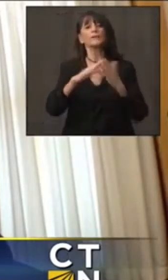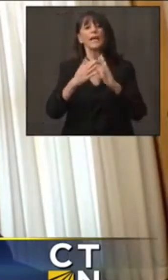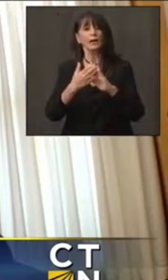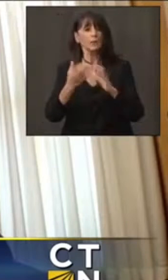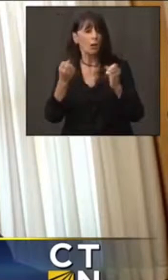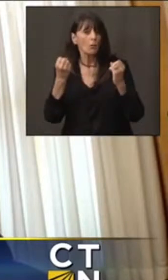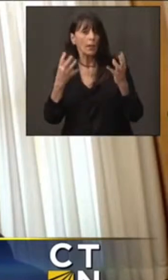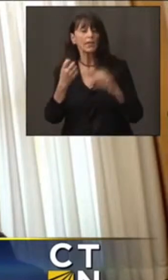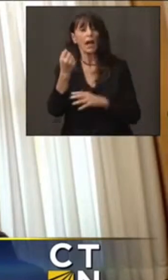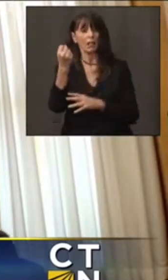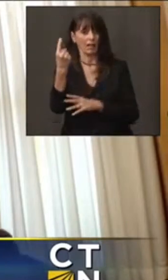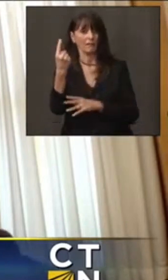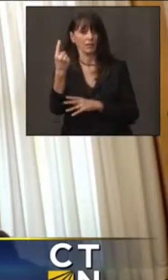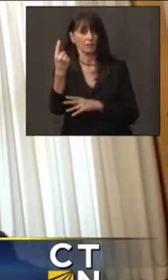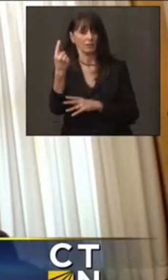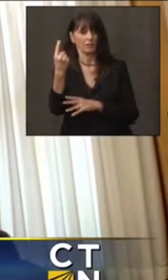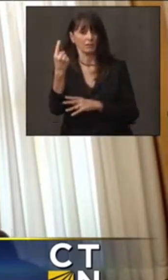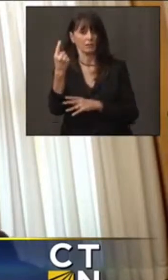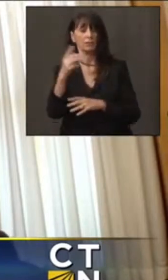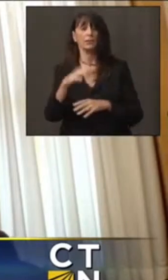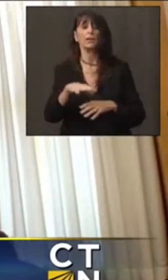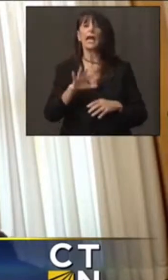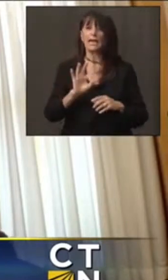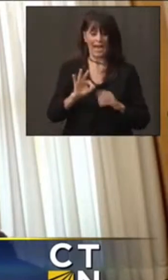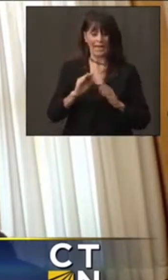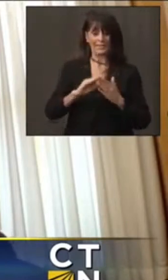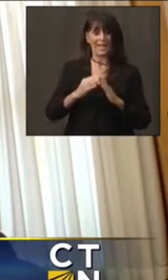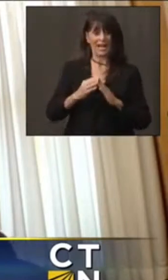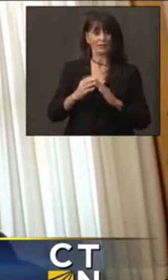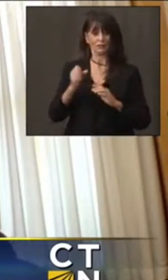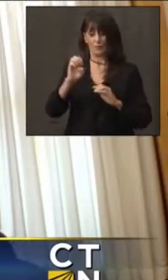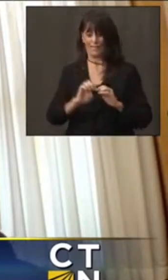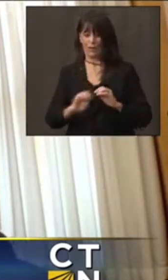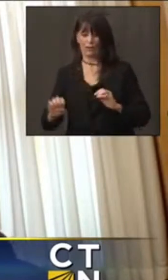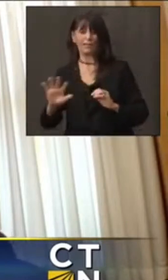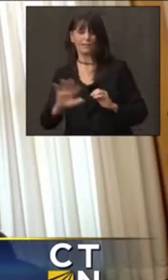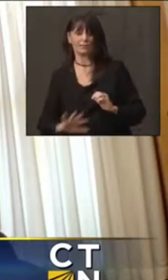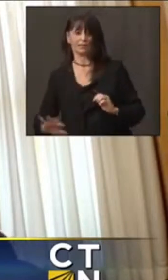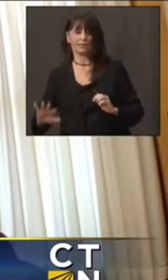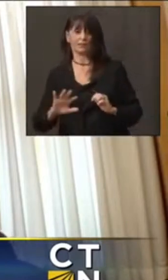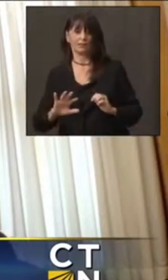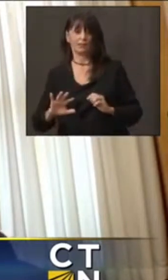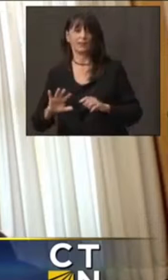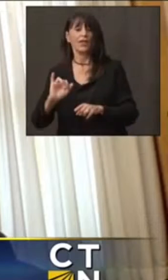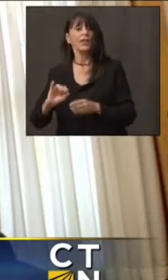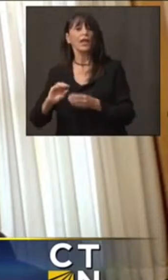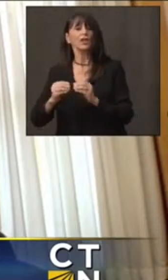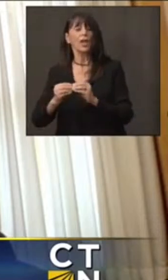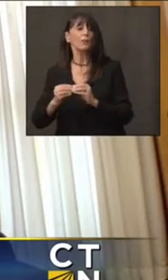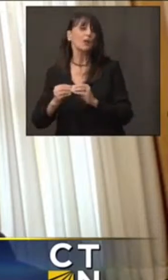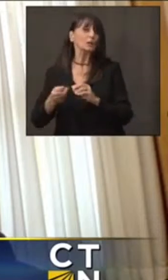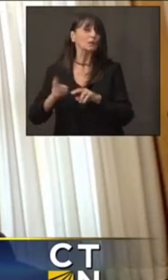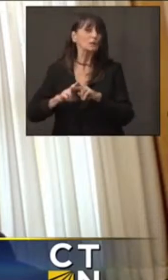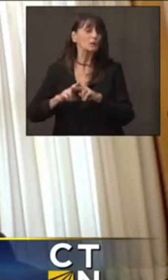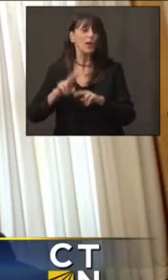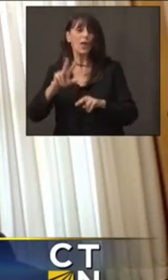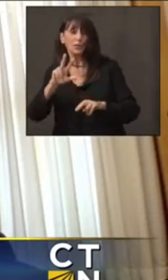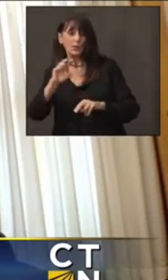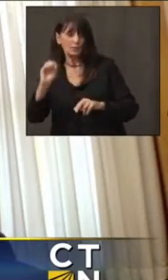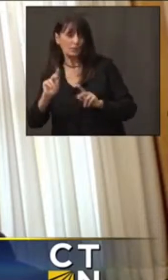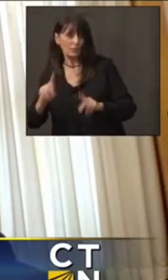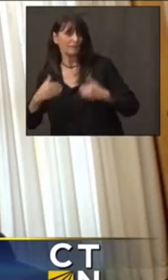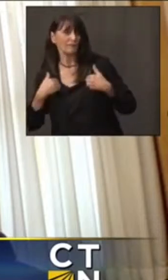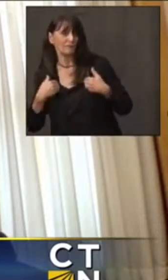municipalities, 9 of which are in the southeast part of the state there, collectively their positivity rate is about 3%. So